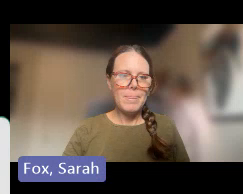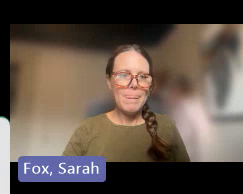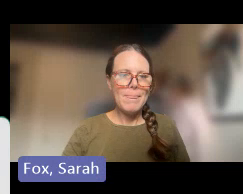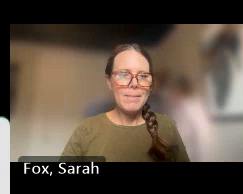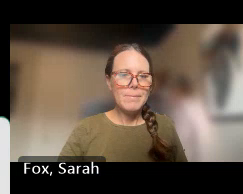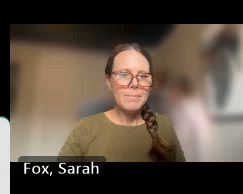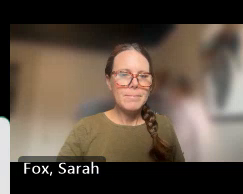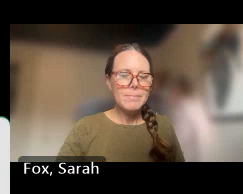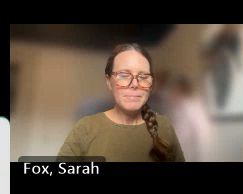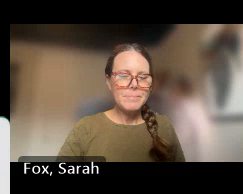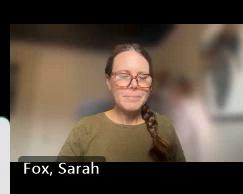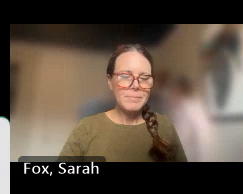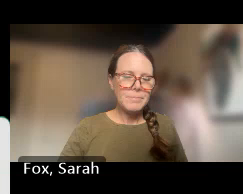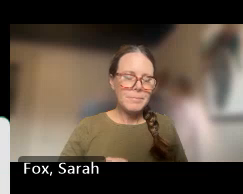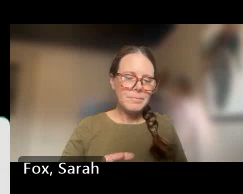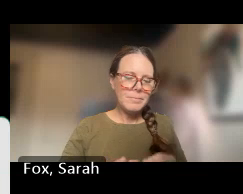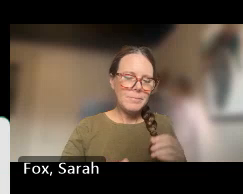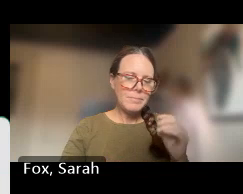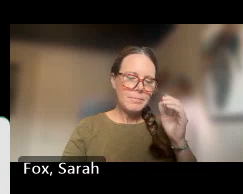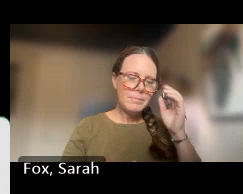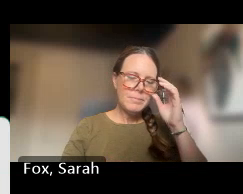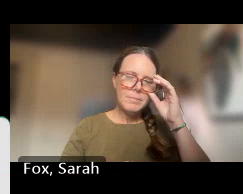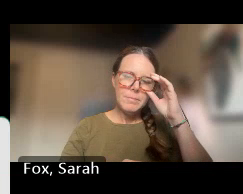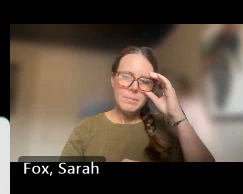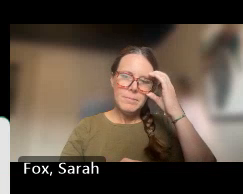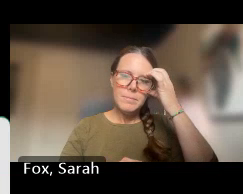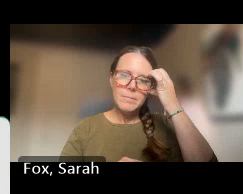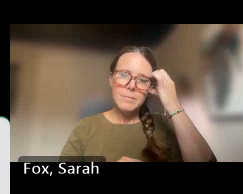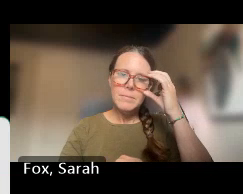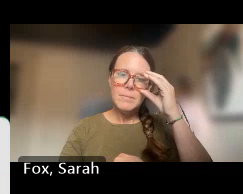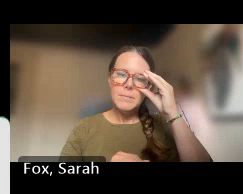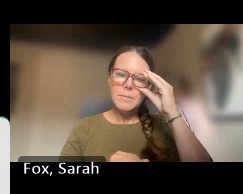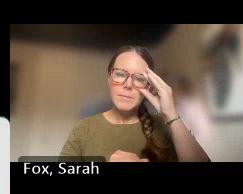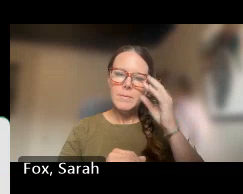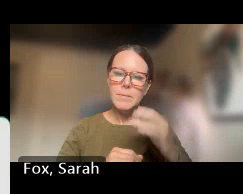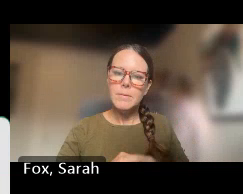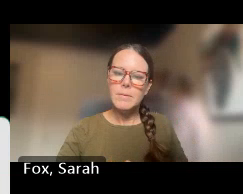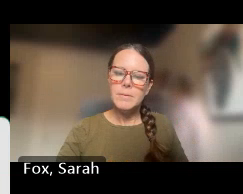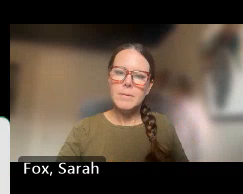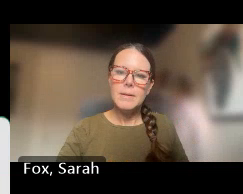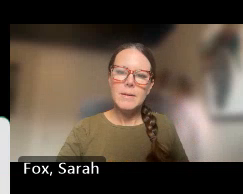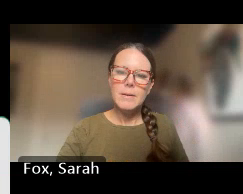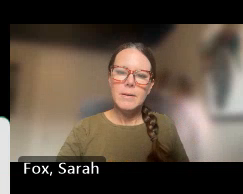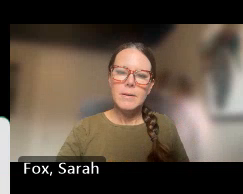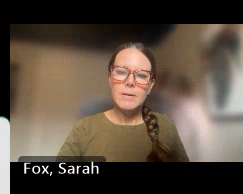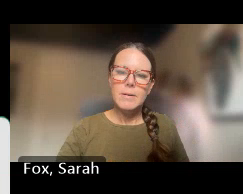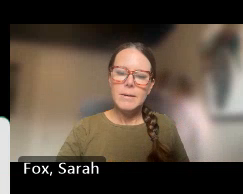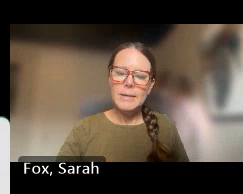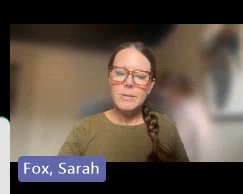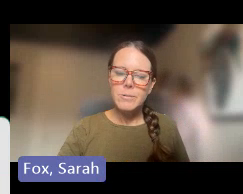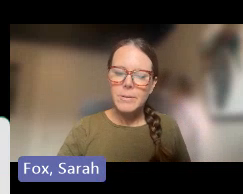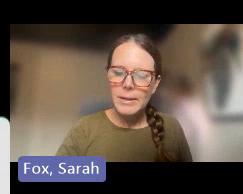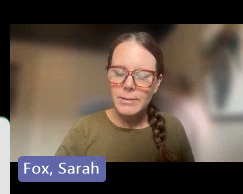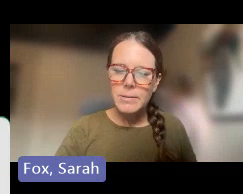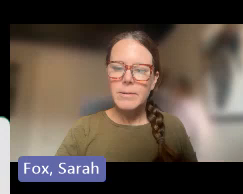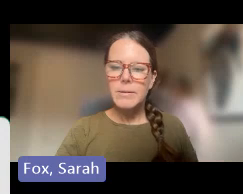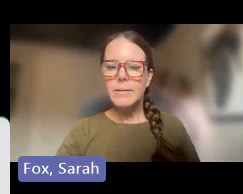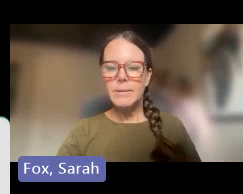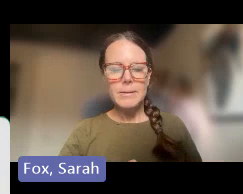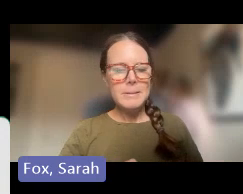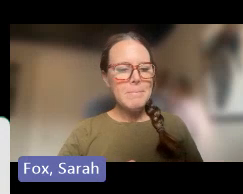Does everyone feel comfortable with that? Chair Fox, do you feel comfortable with that? I do,